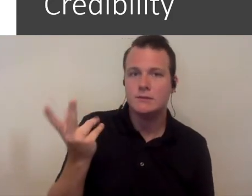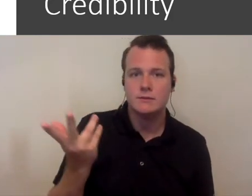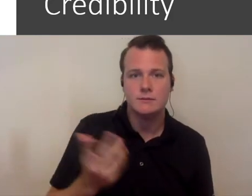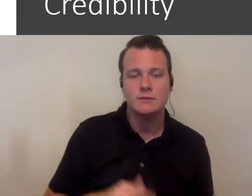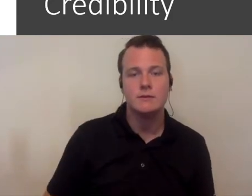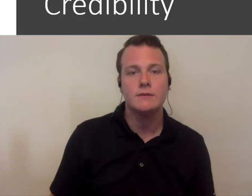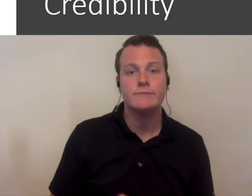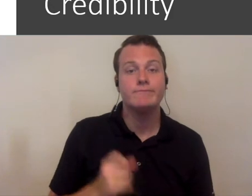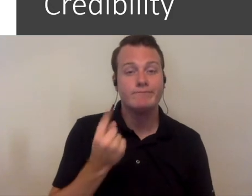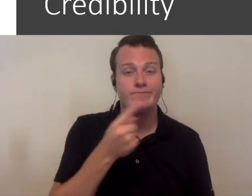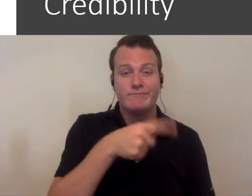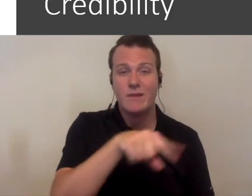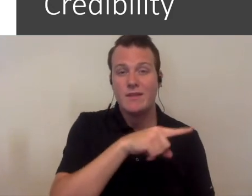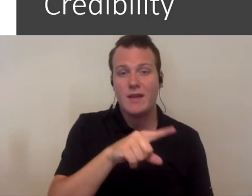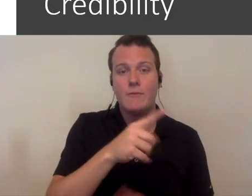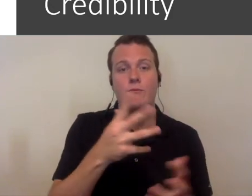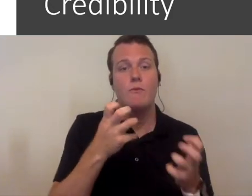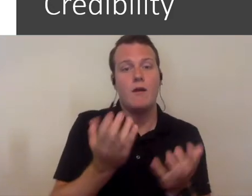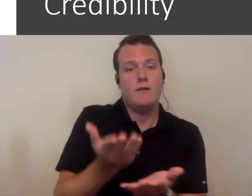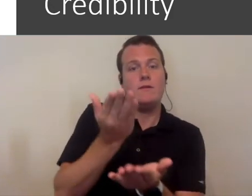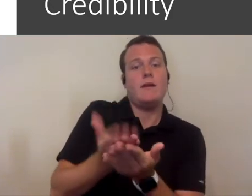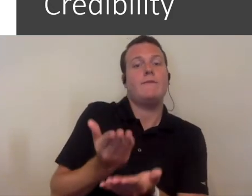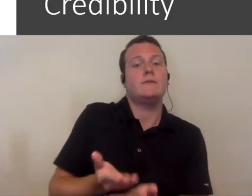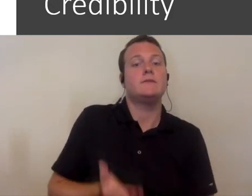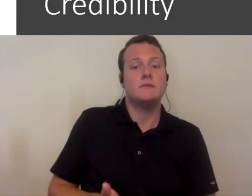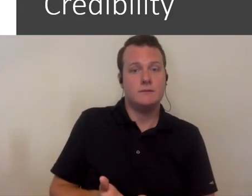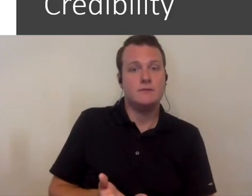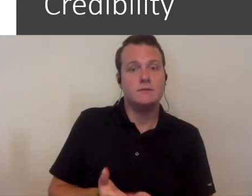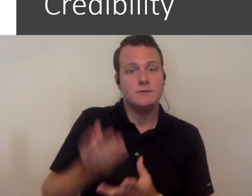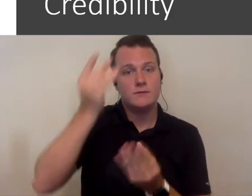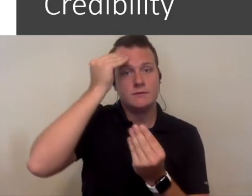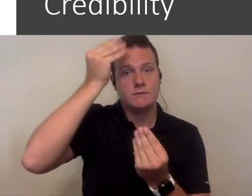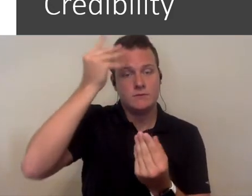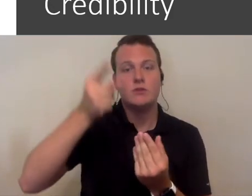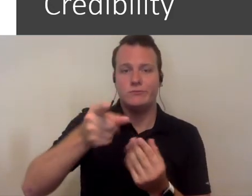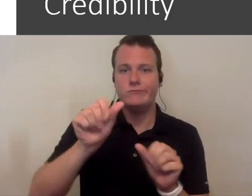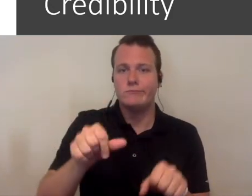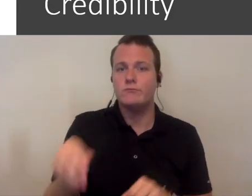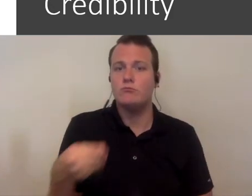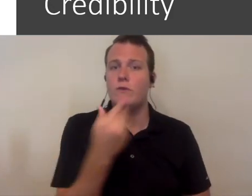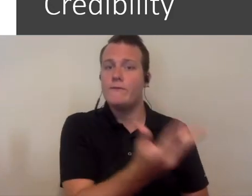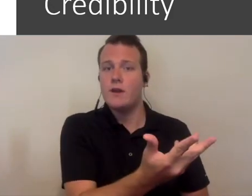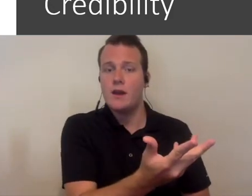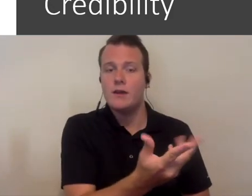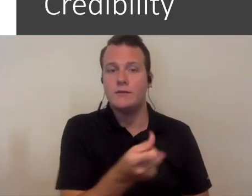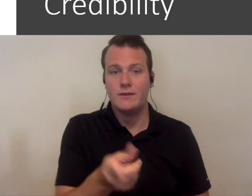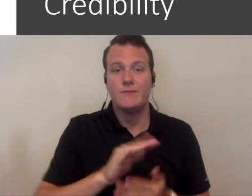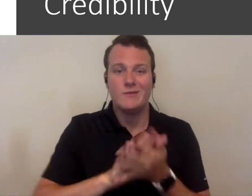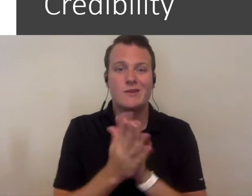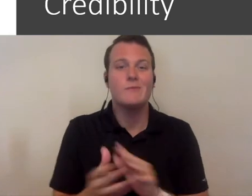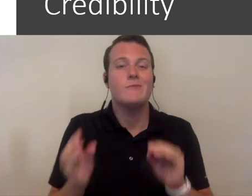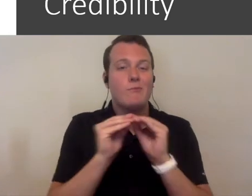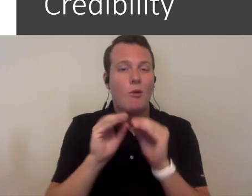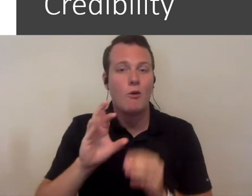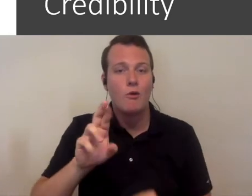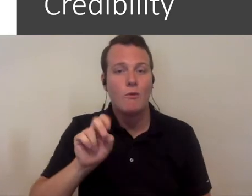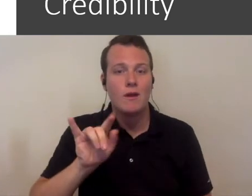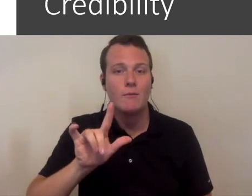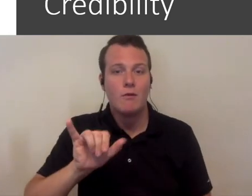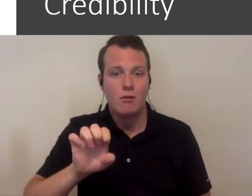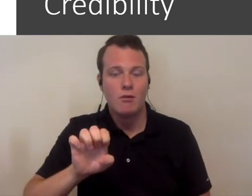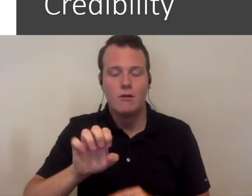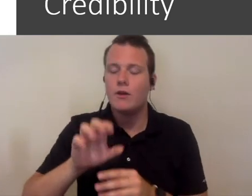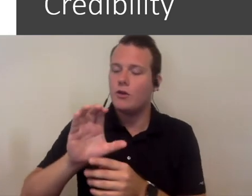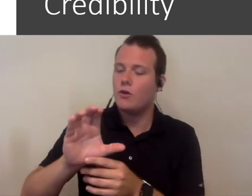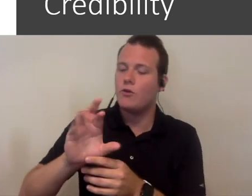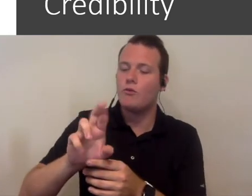remember, they look for evidence-based, and that's what you can provide for them. And that will make you more credible in their